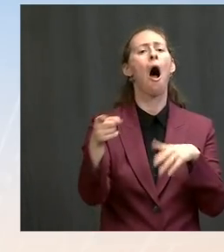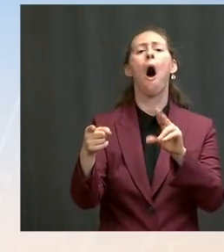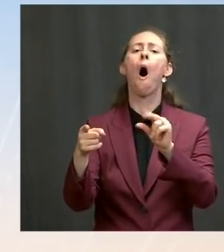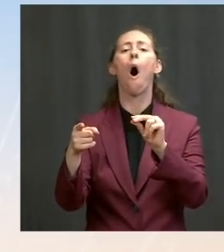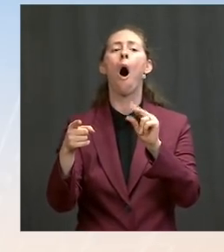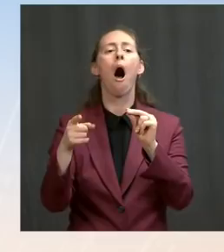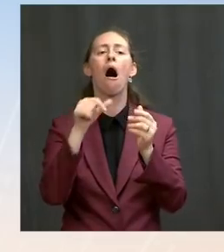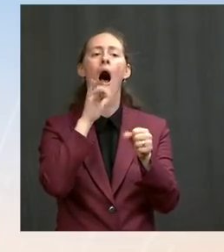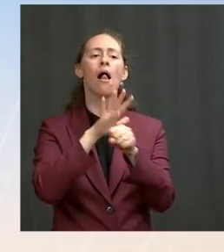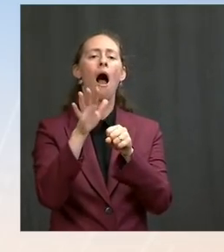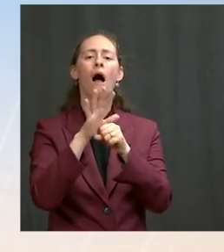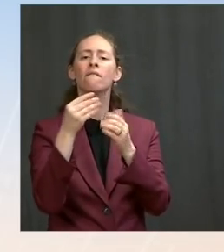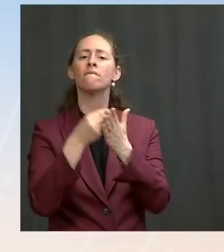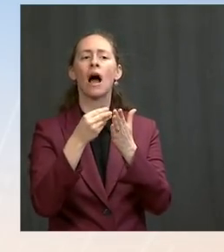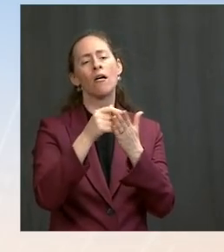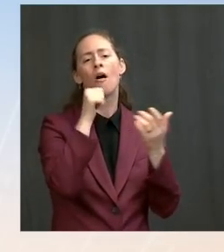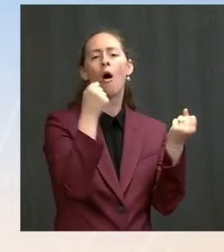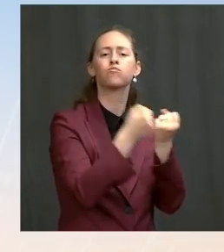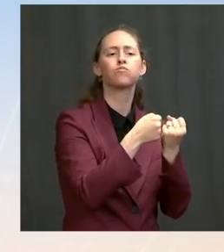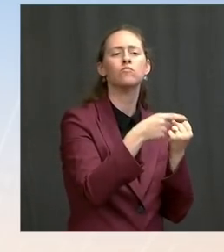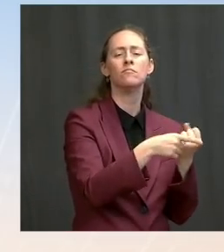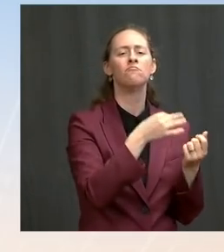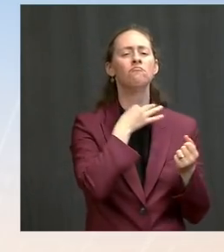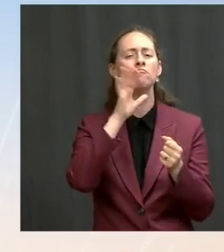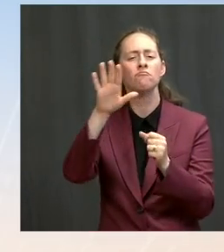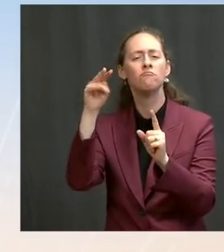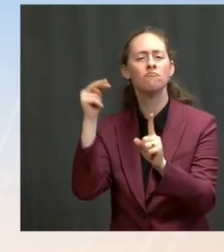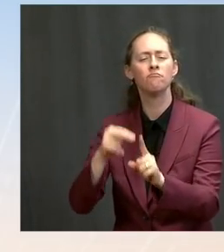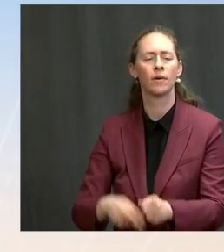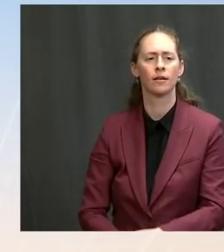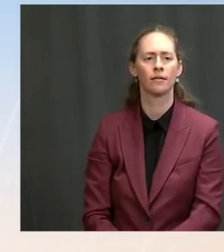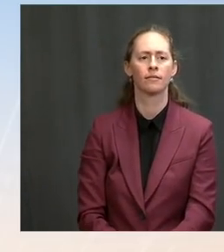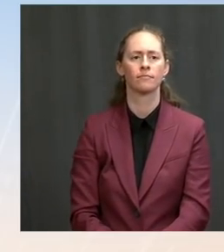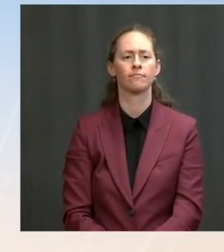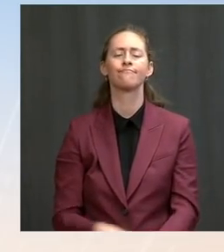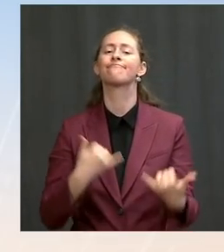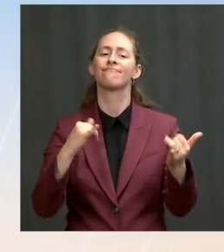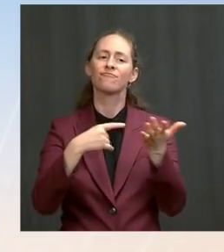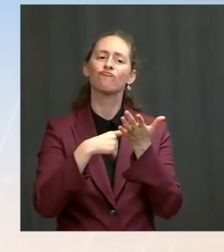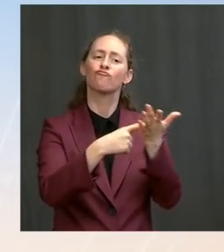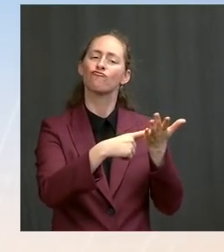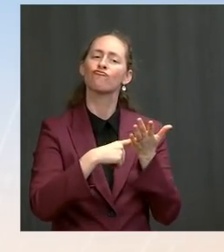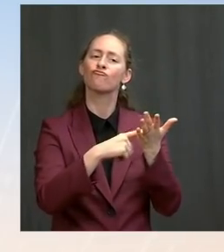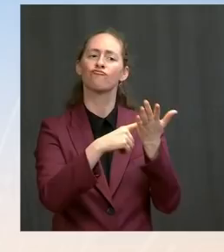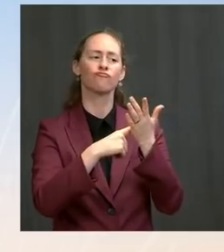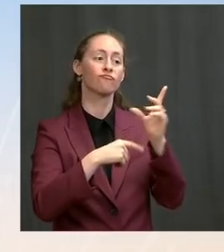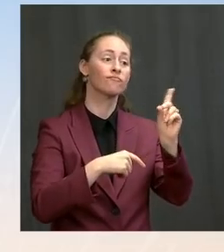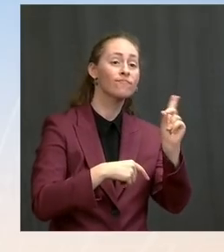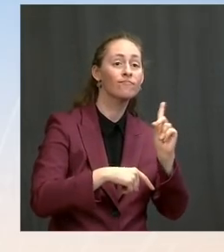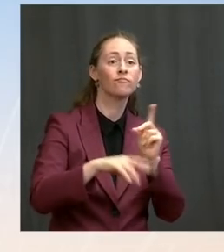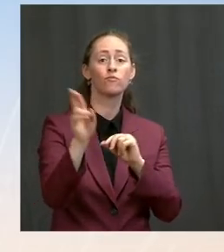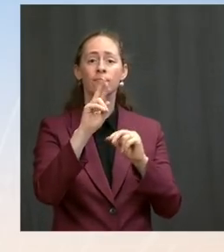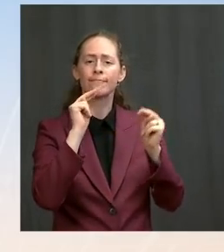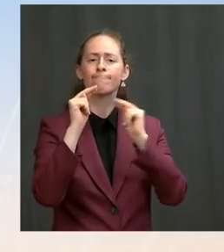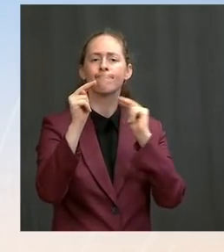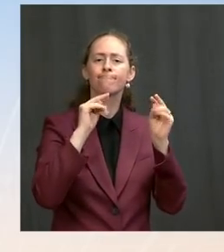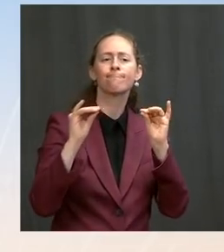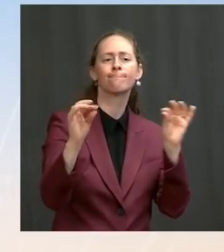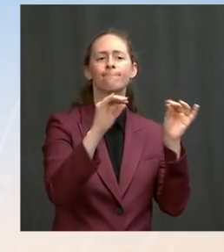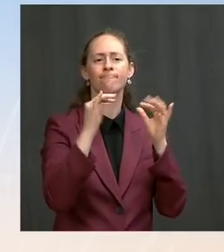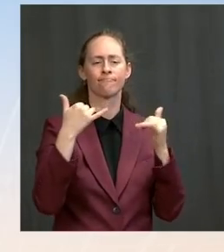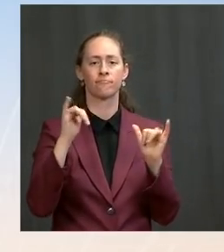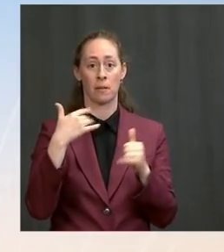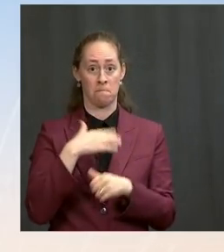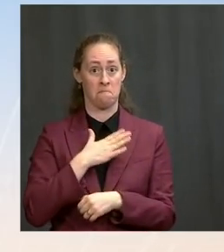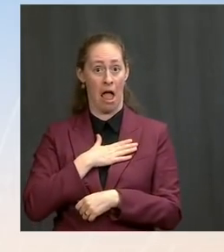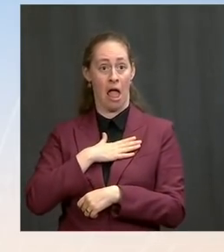What do you say? Well, I would say, April, that there's an ongoing discussion and negotiation between Democrats and Republicans. We're not going to weigh in on that more specifically from